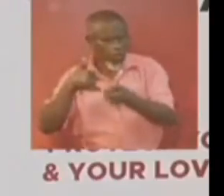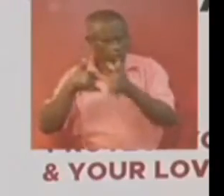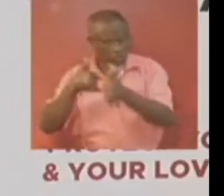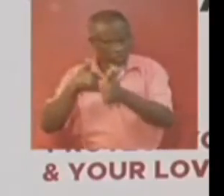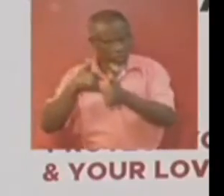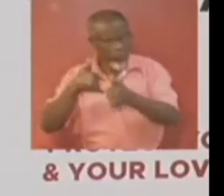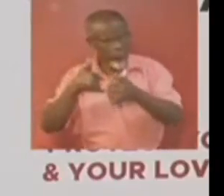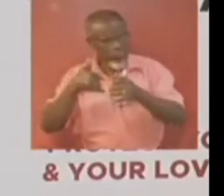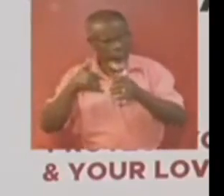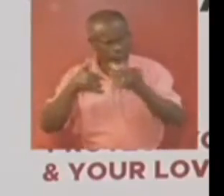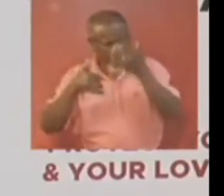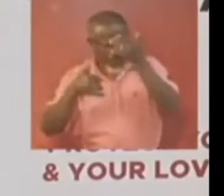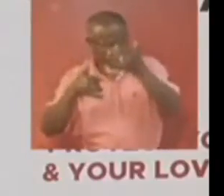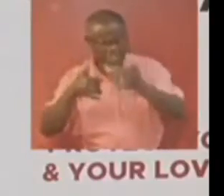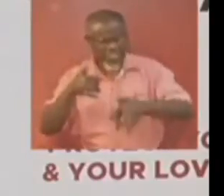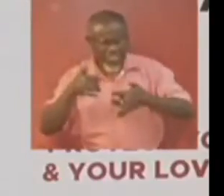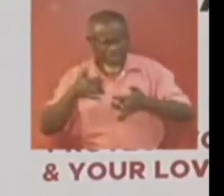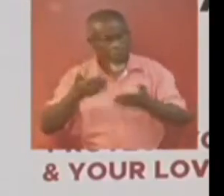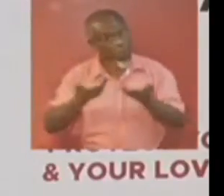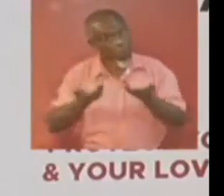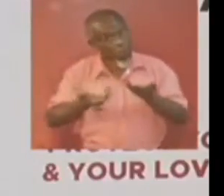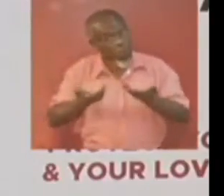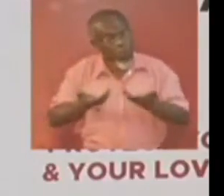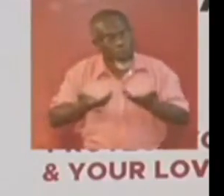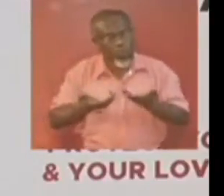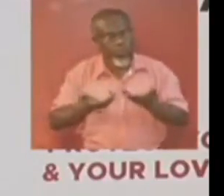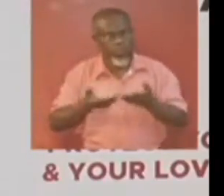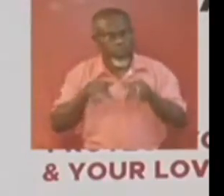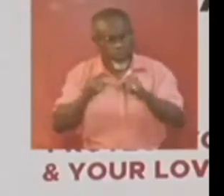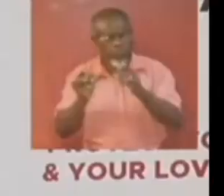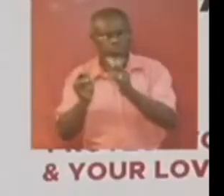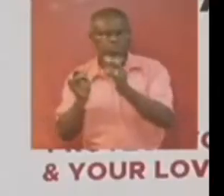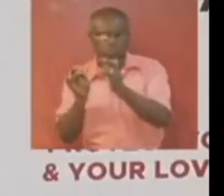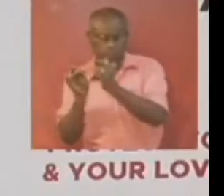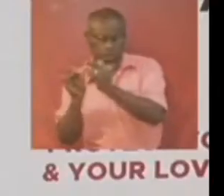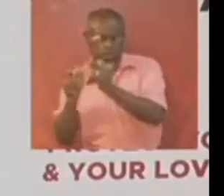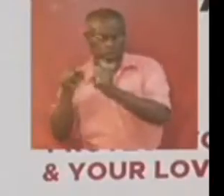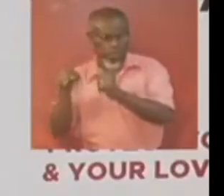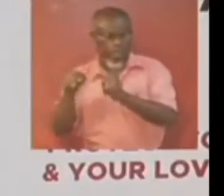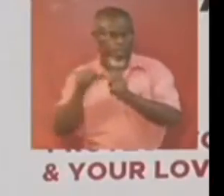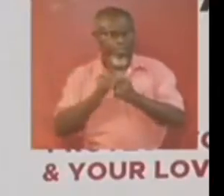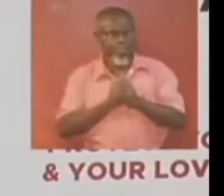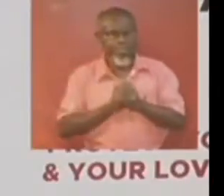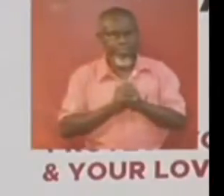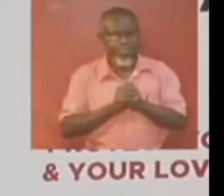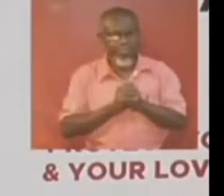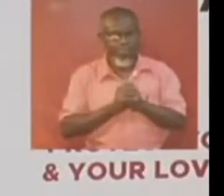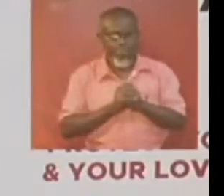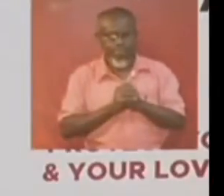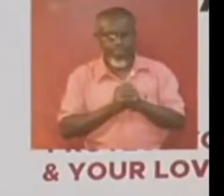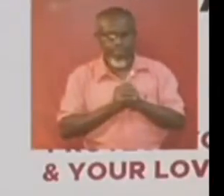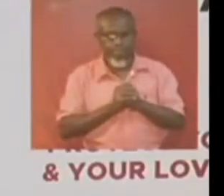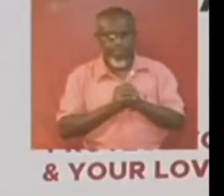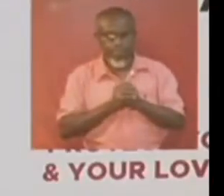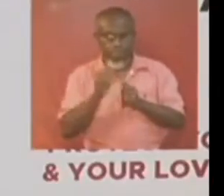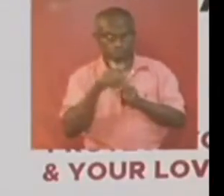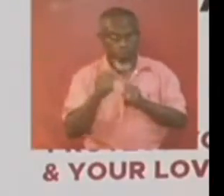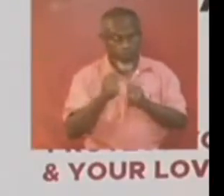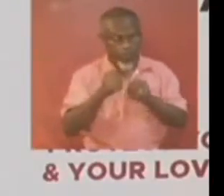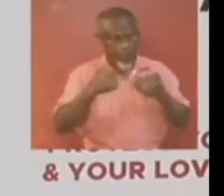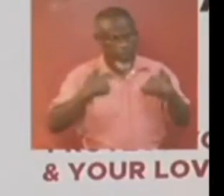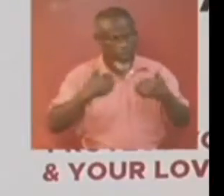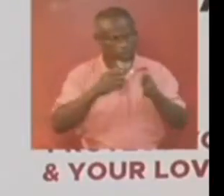Police Service. The persons' total active positive cases also includes persons in